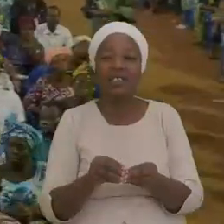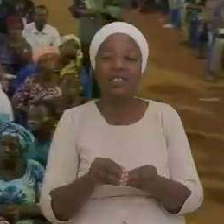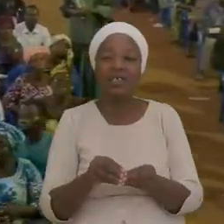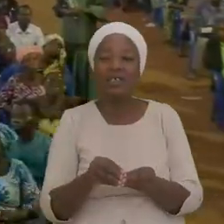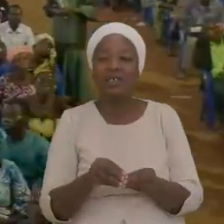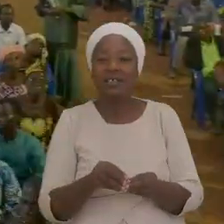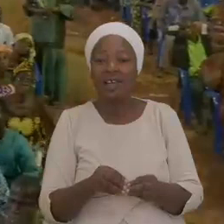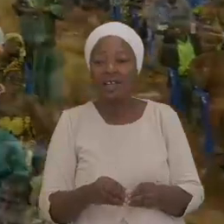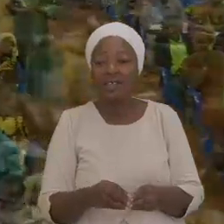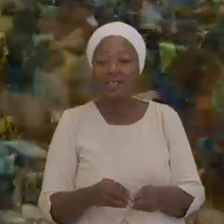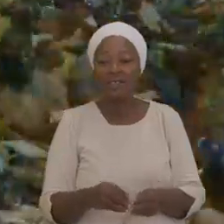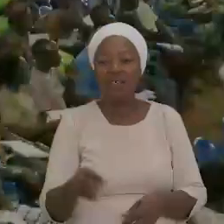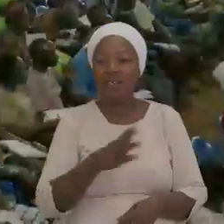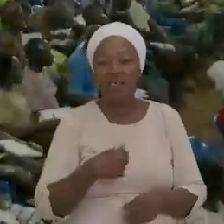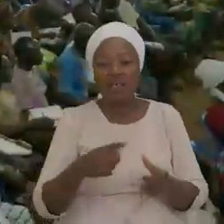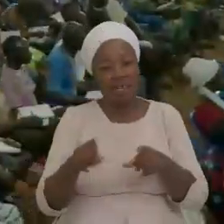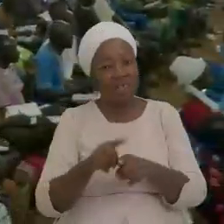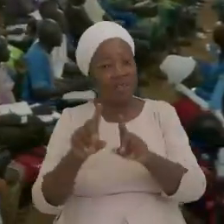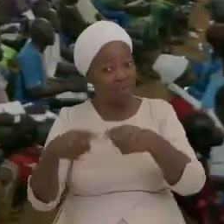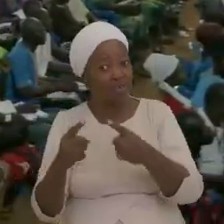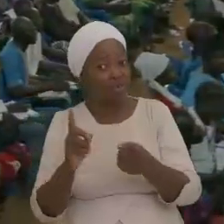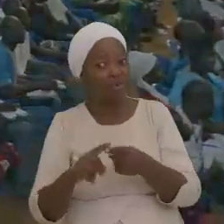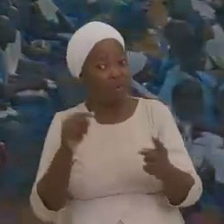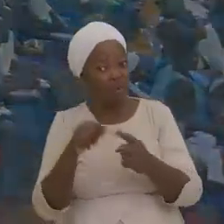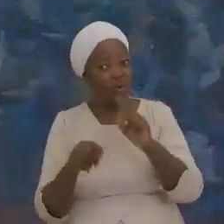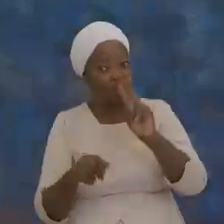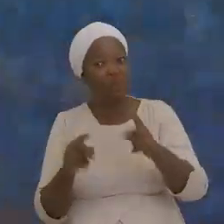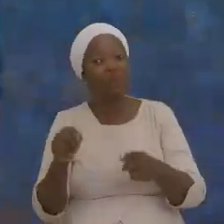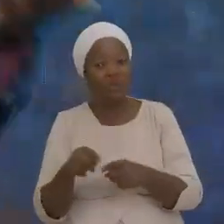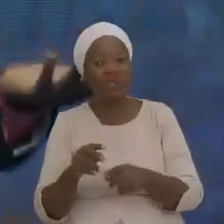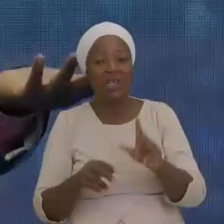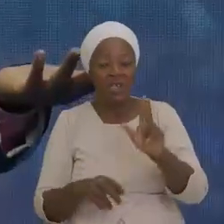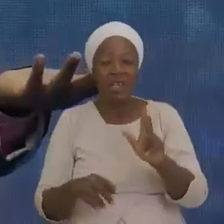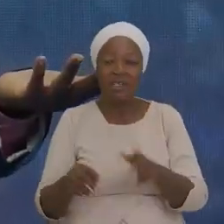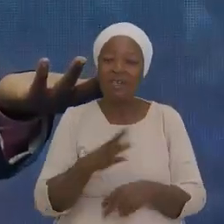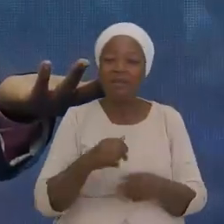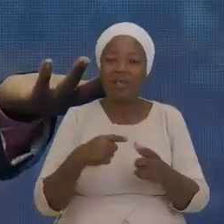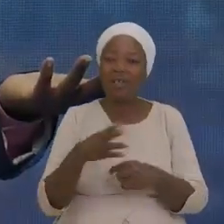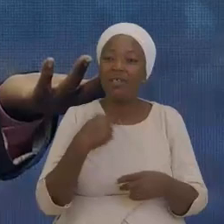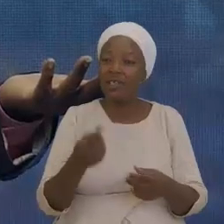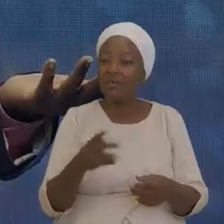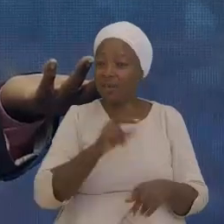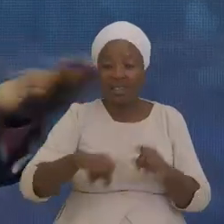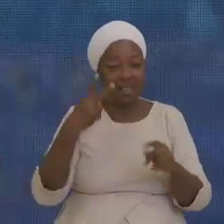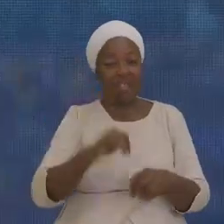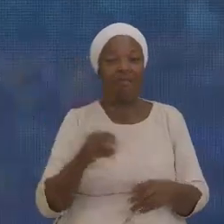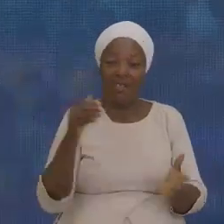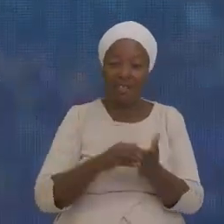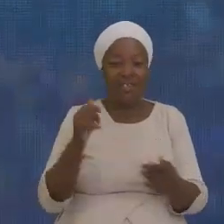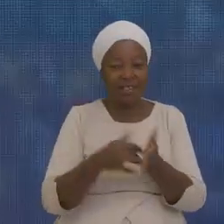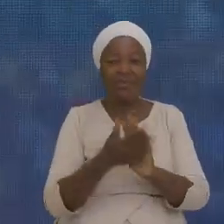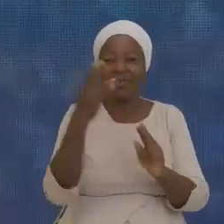As I go through point one, point two, point three, all those things, you cannot see them anymore.